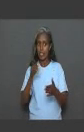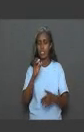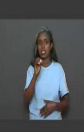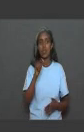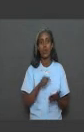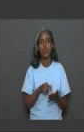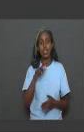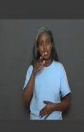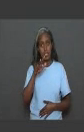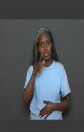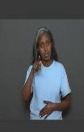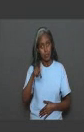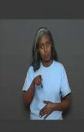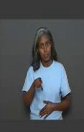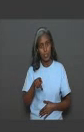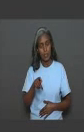minus